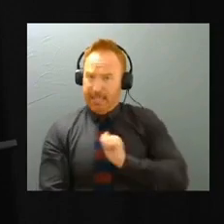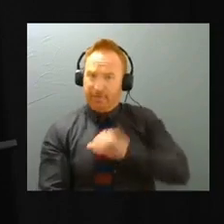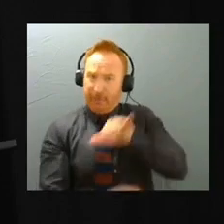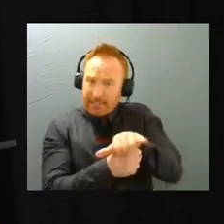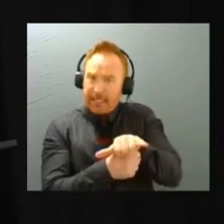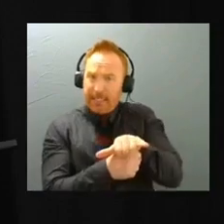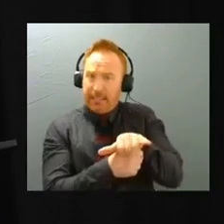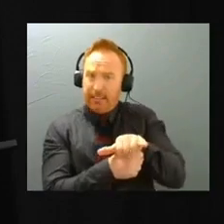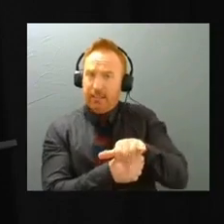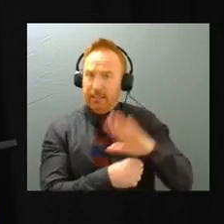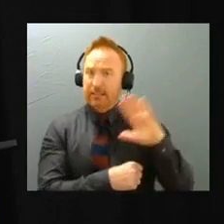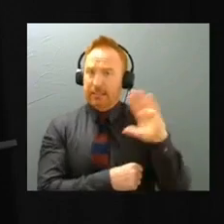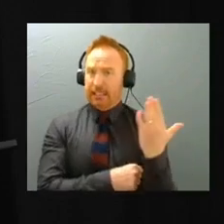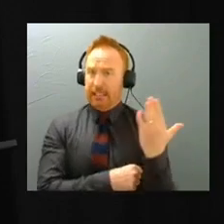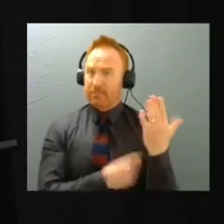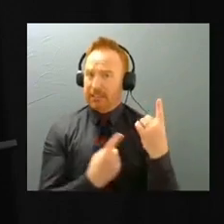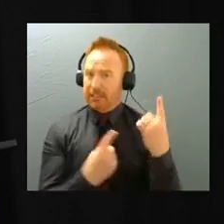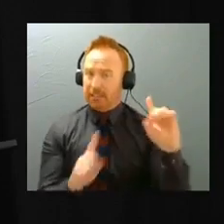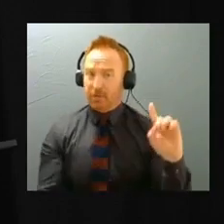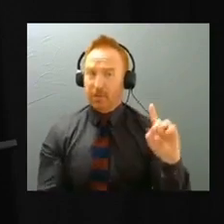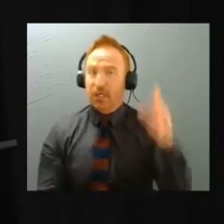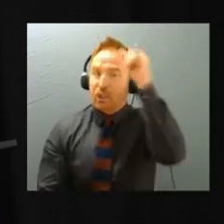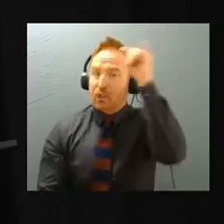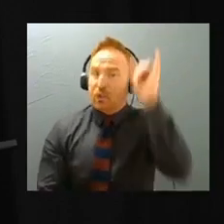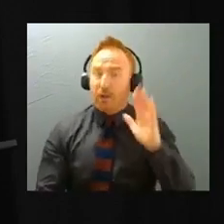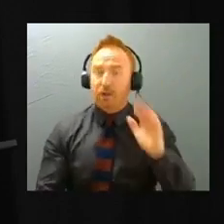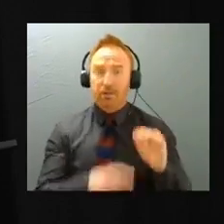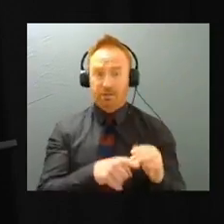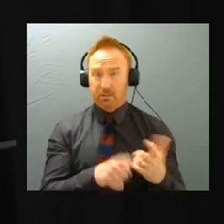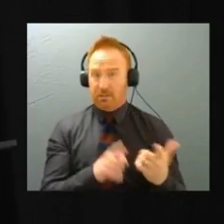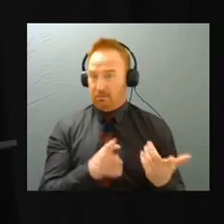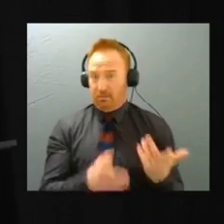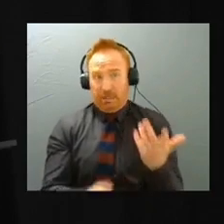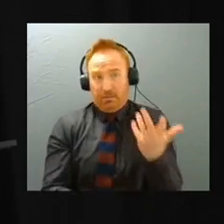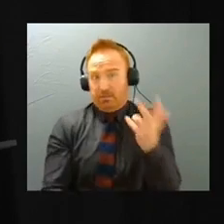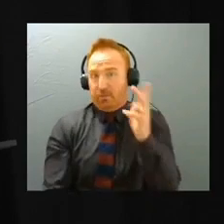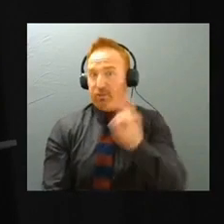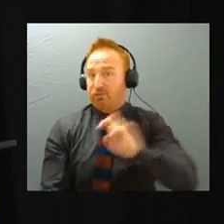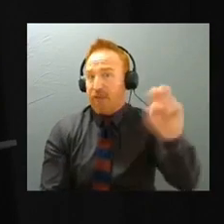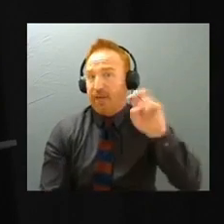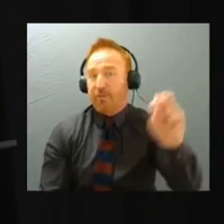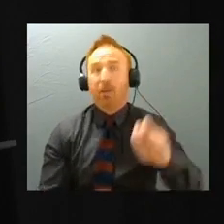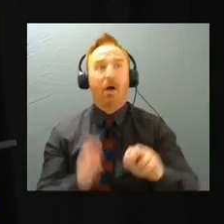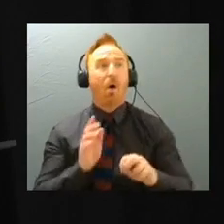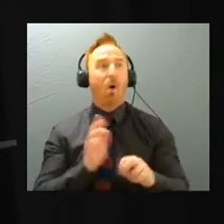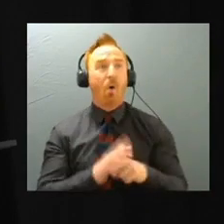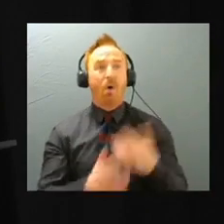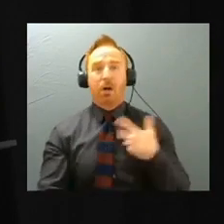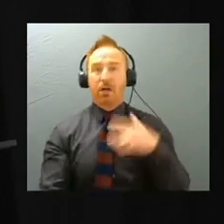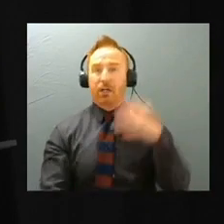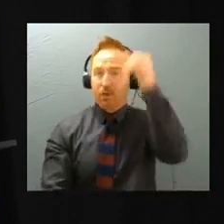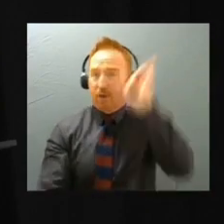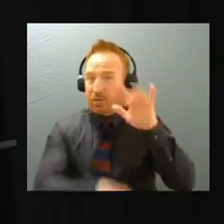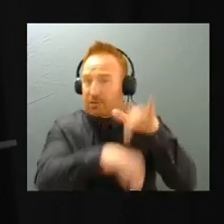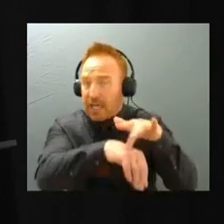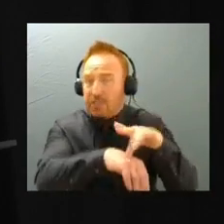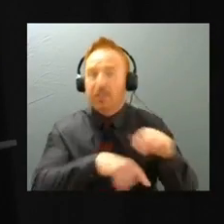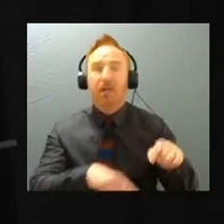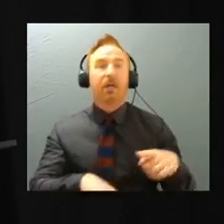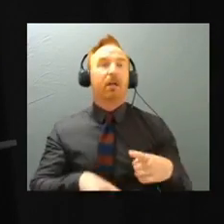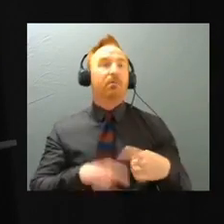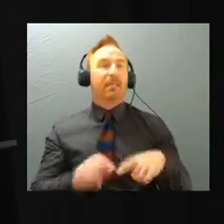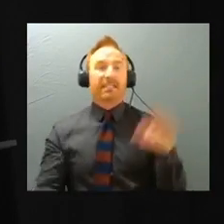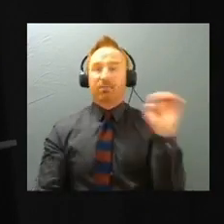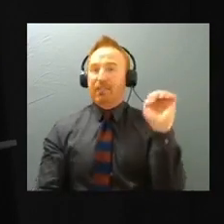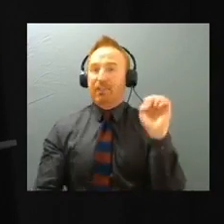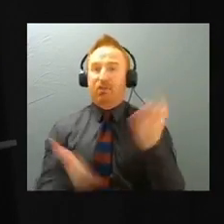that Yukoners have been self-isolating due to travel and due to entrance into the Yukon, also critical and essential service providers, and we